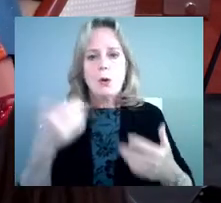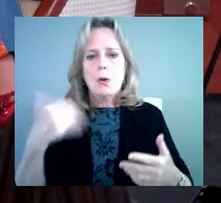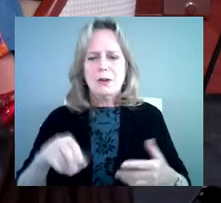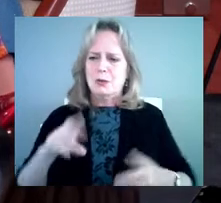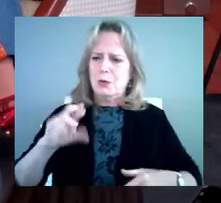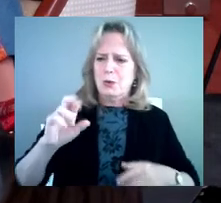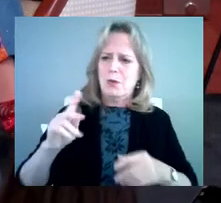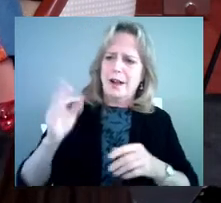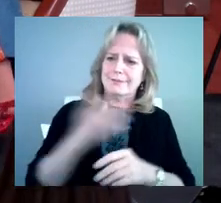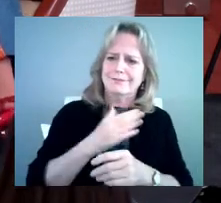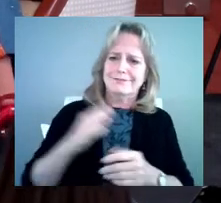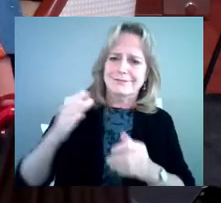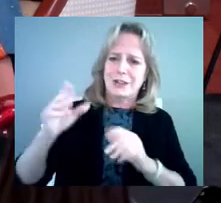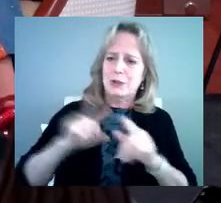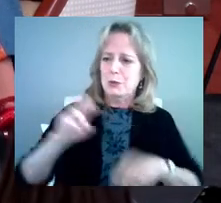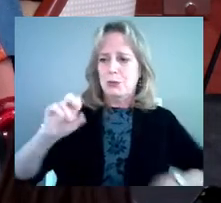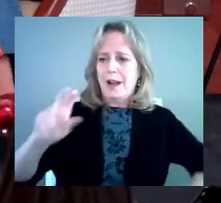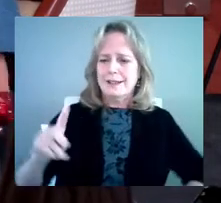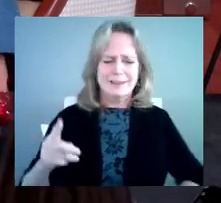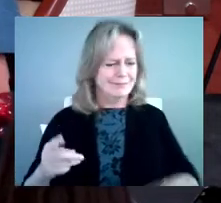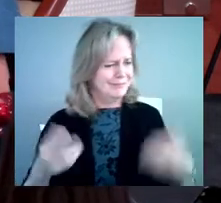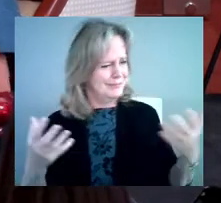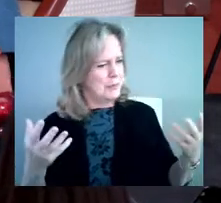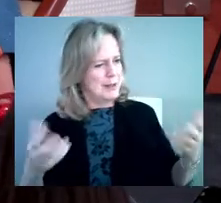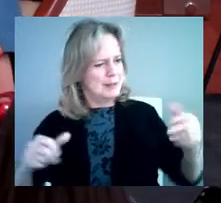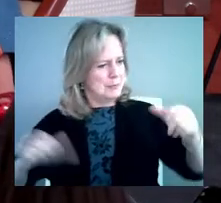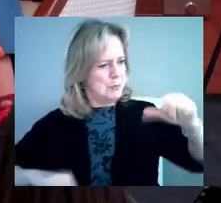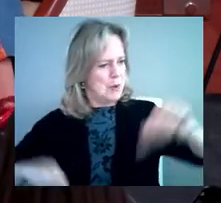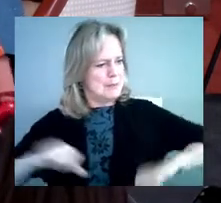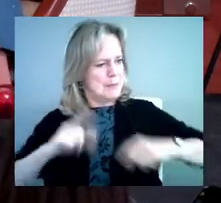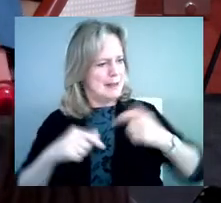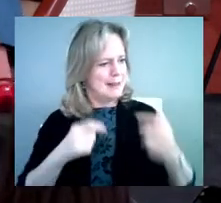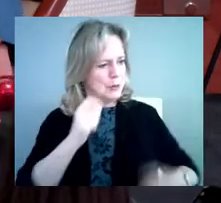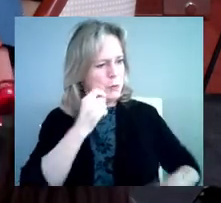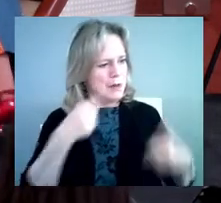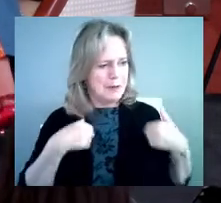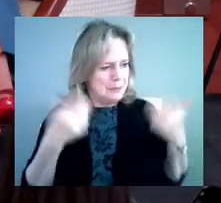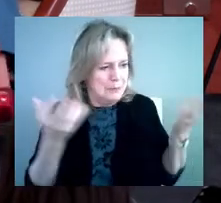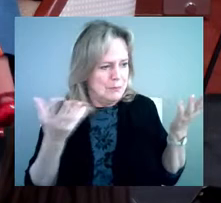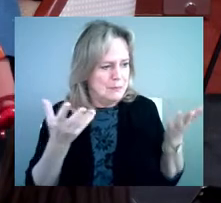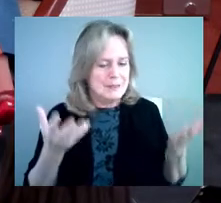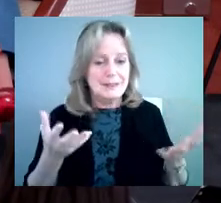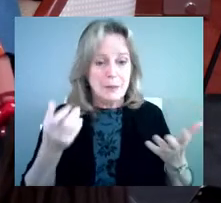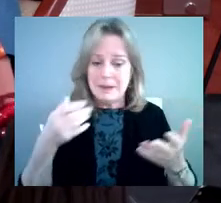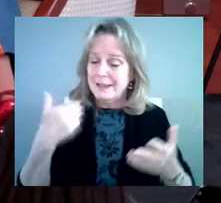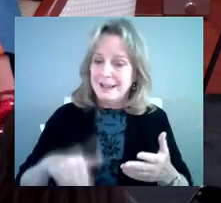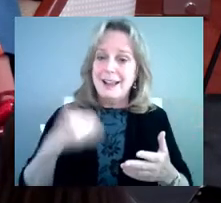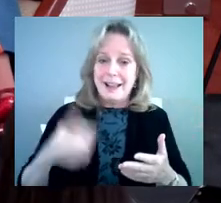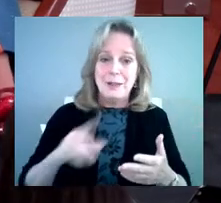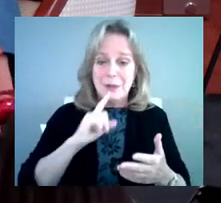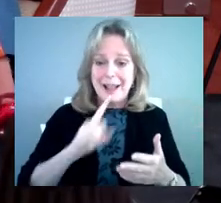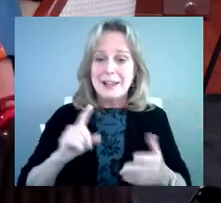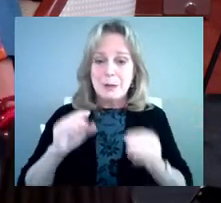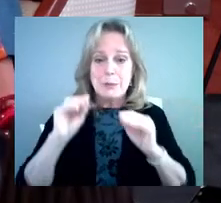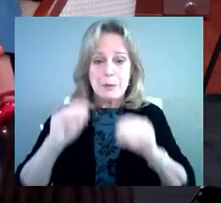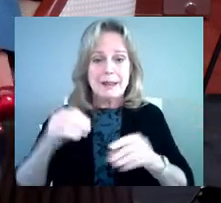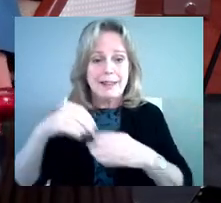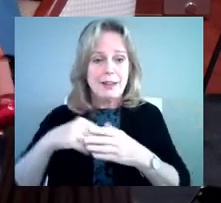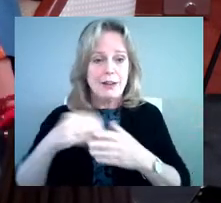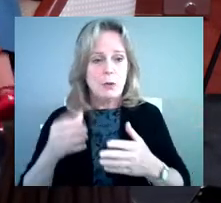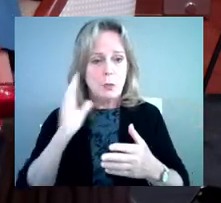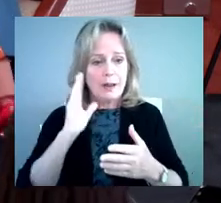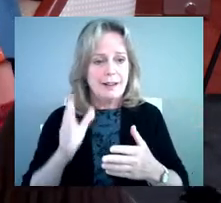star, you rock, I just thought they were just bragging on me like I was cool or something. But dang if they didn't actually put me in there or going